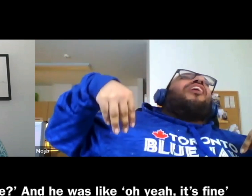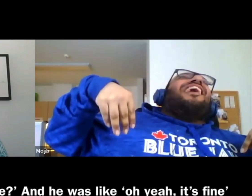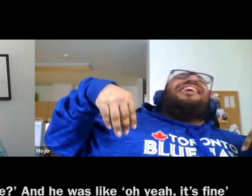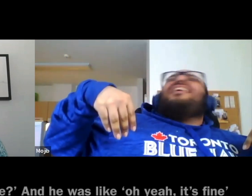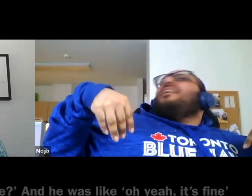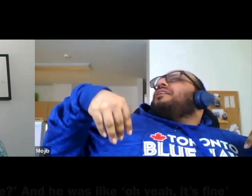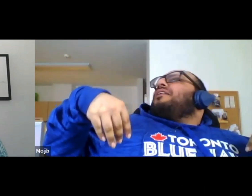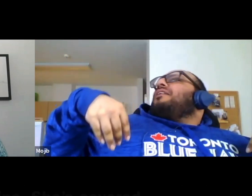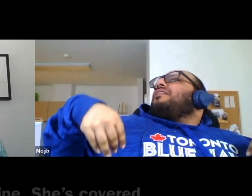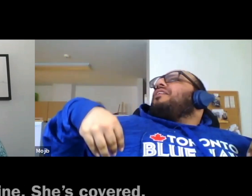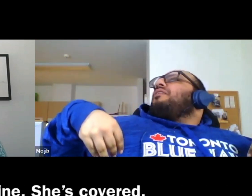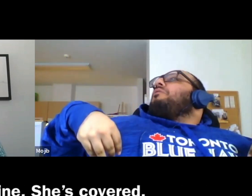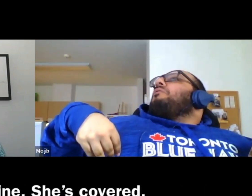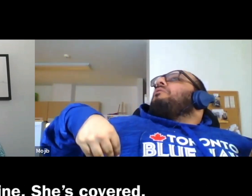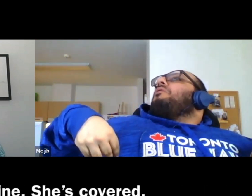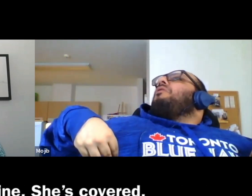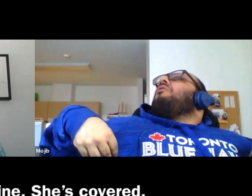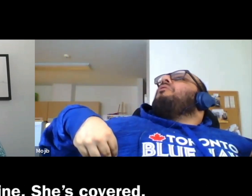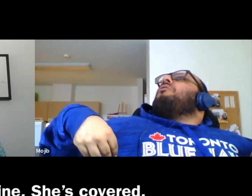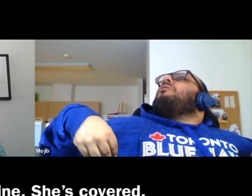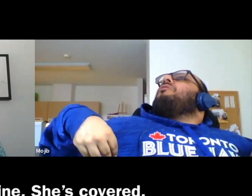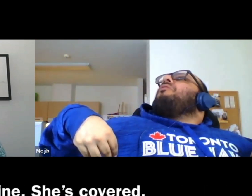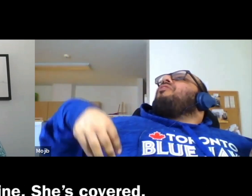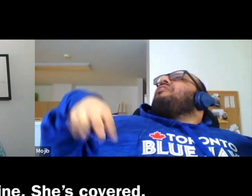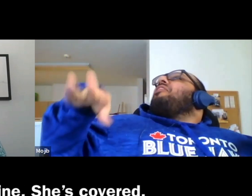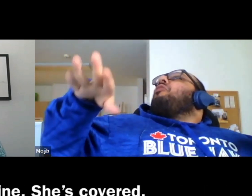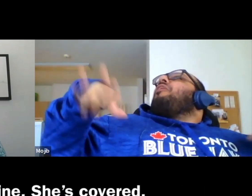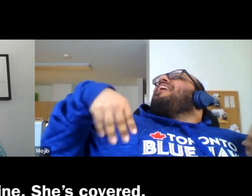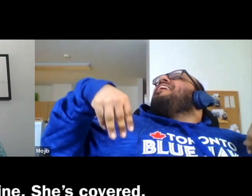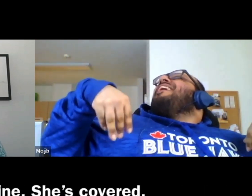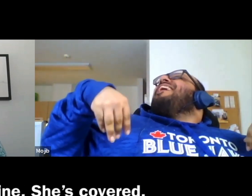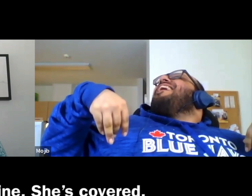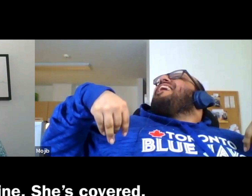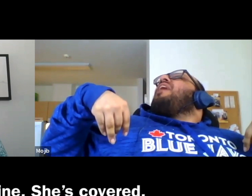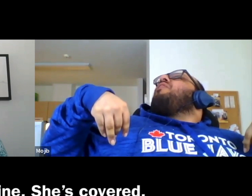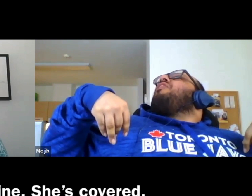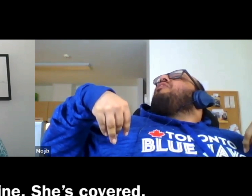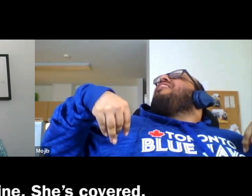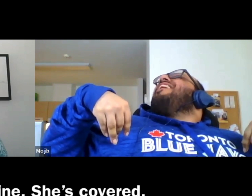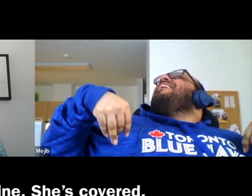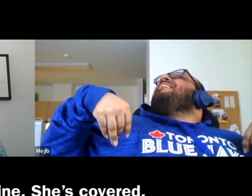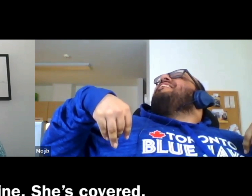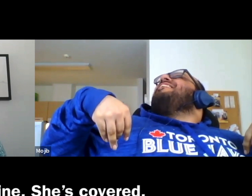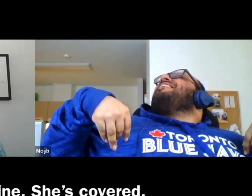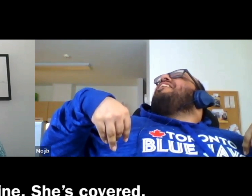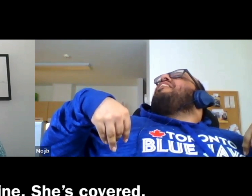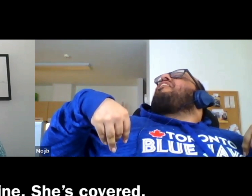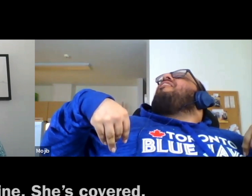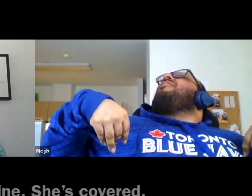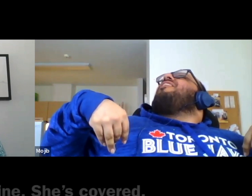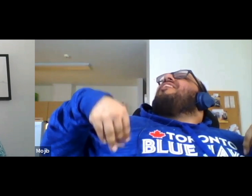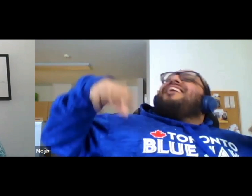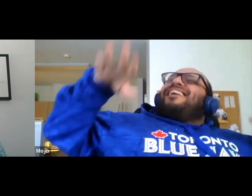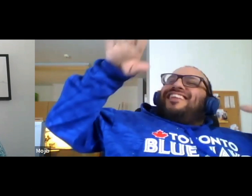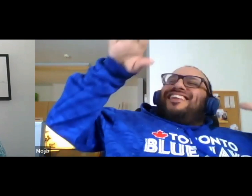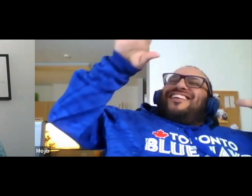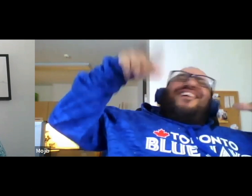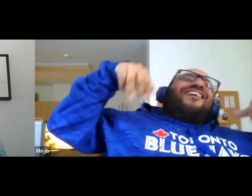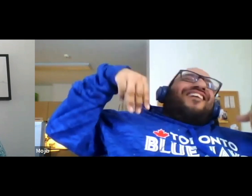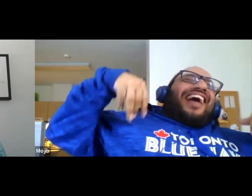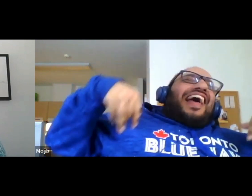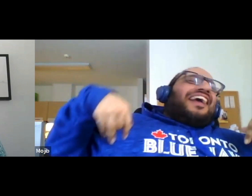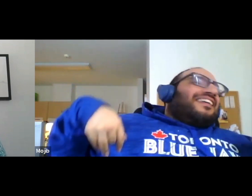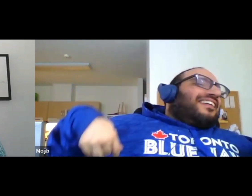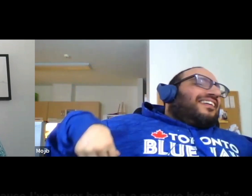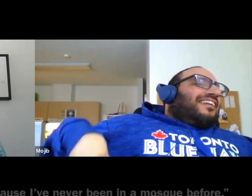it's fine. Like, oh, so it's okay. Yes, it's fine. She's covered. I said,